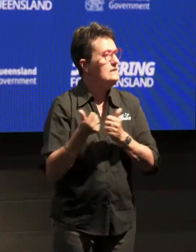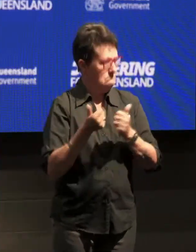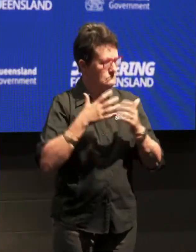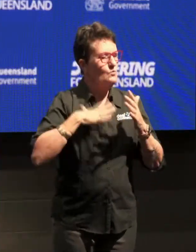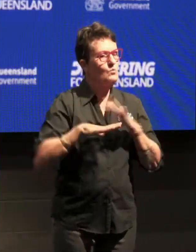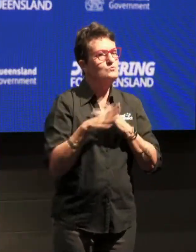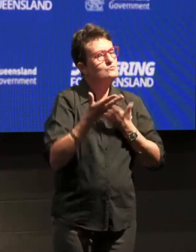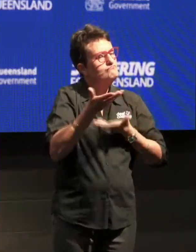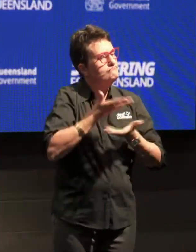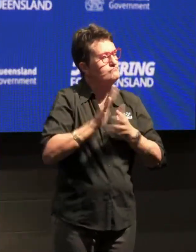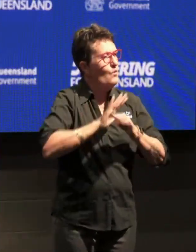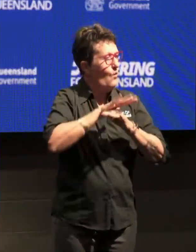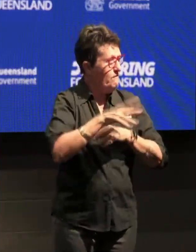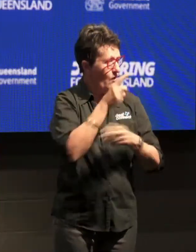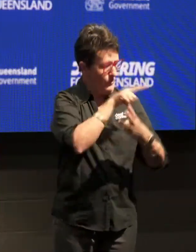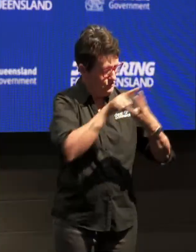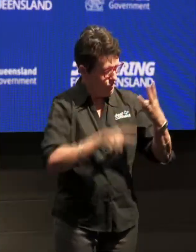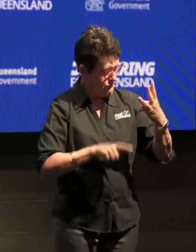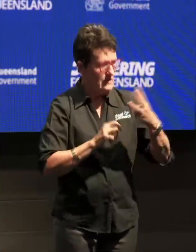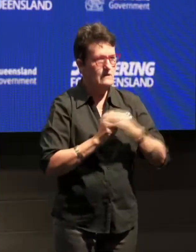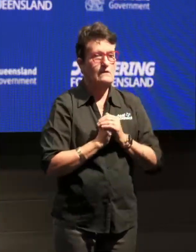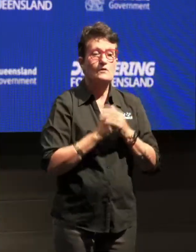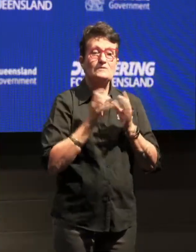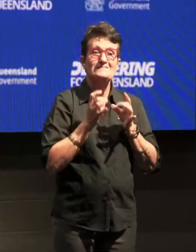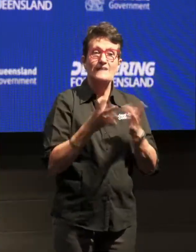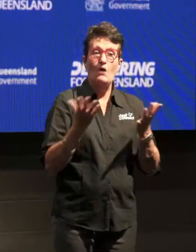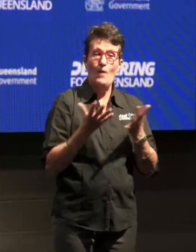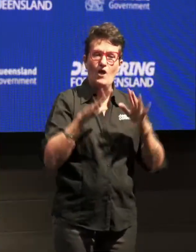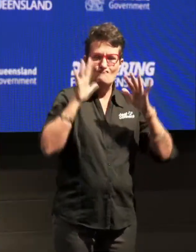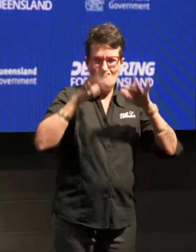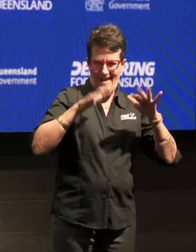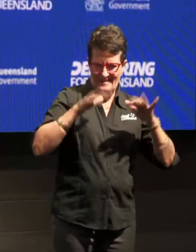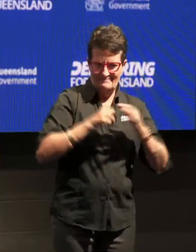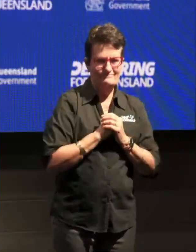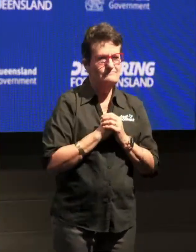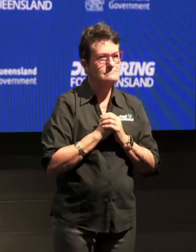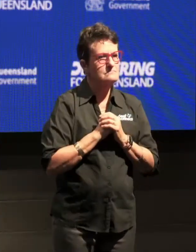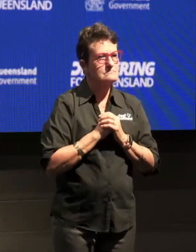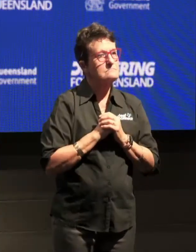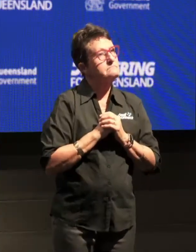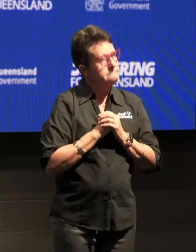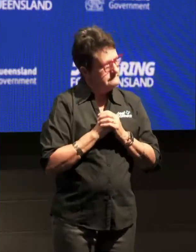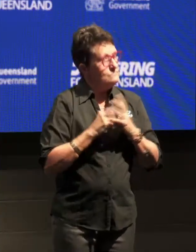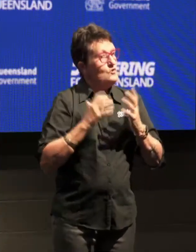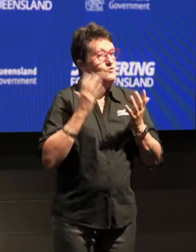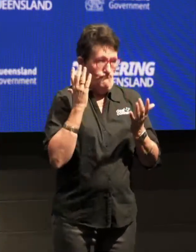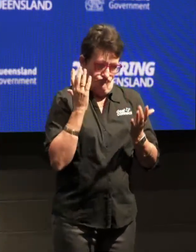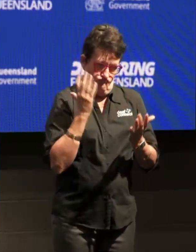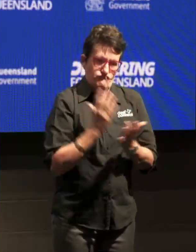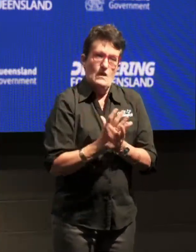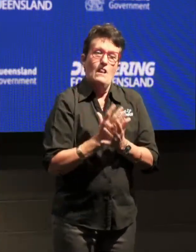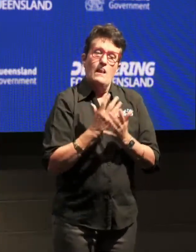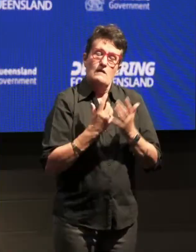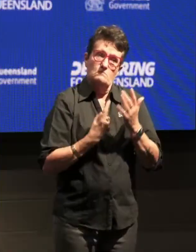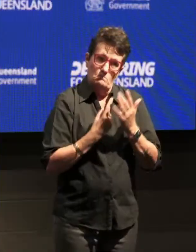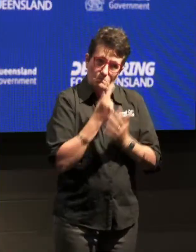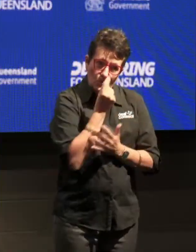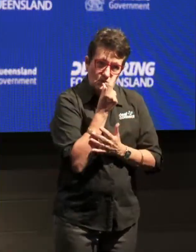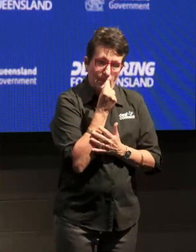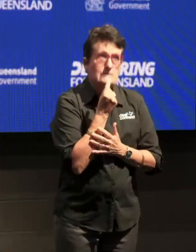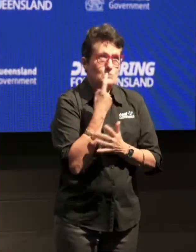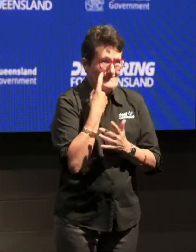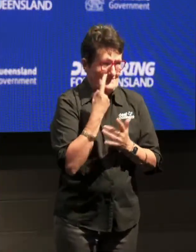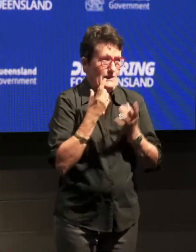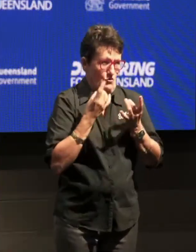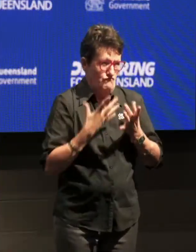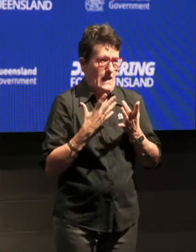that I want to discuss today. So I'm going to start on the rainfall. There remains the real prospect, and we're starting to see it already,